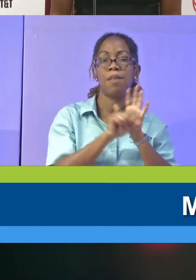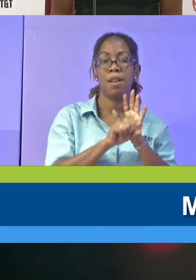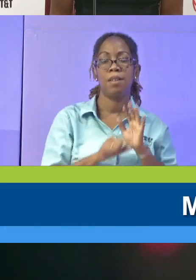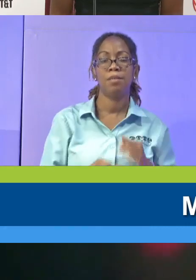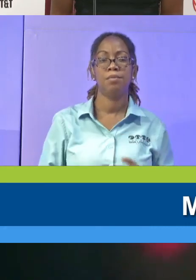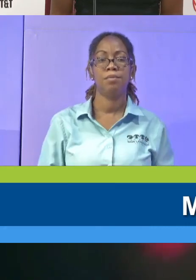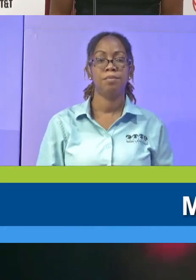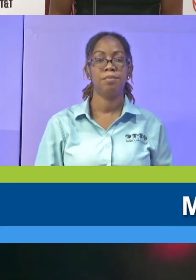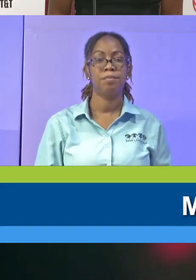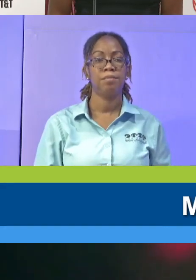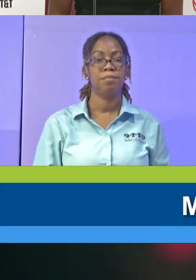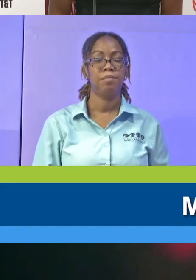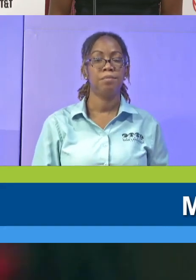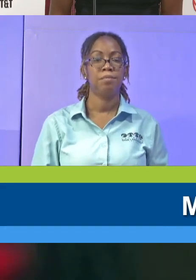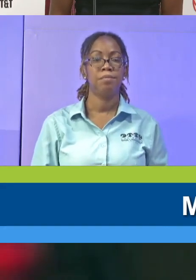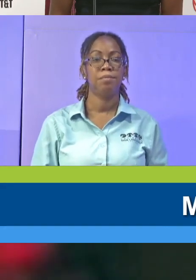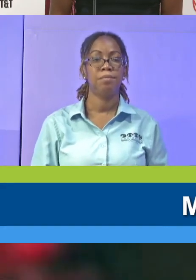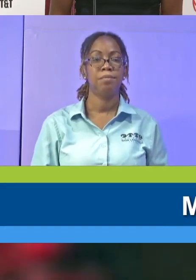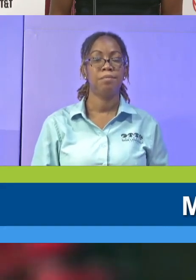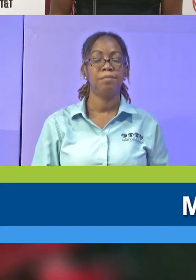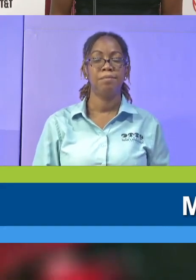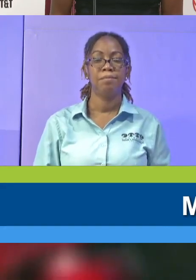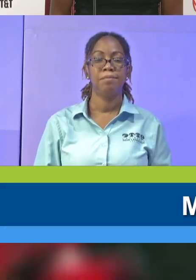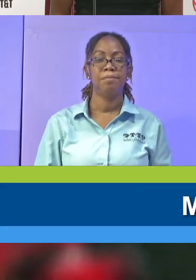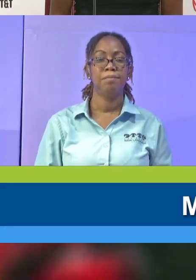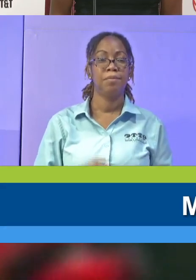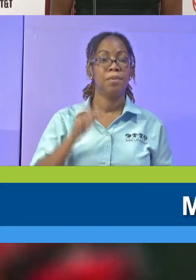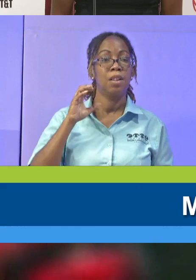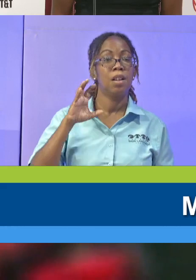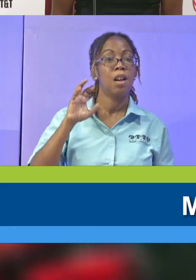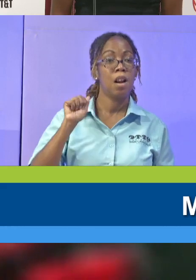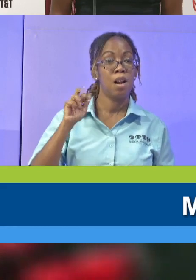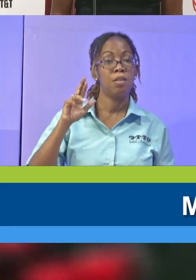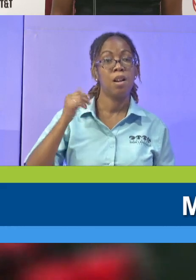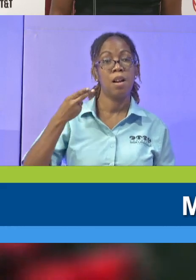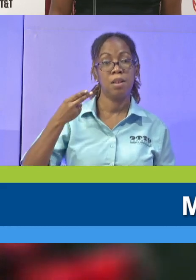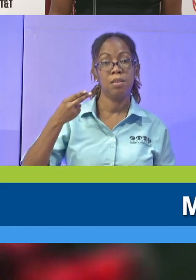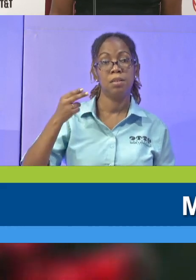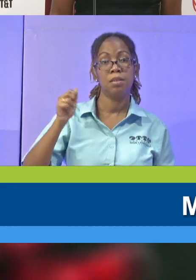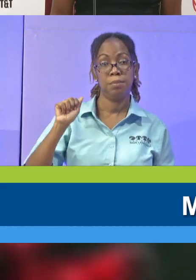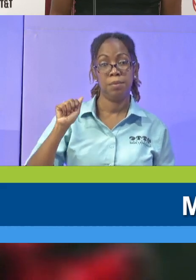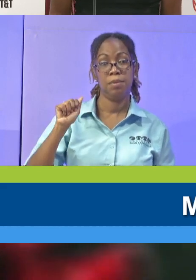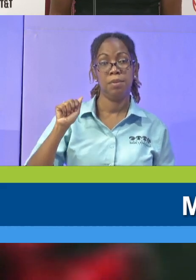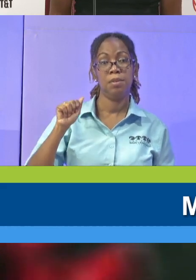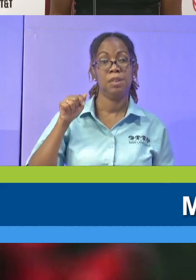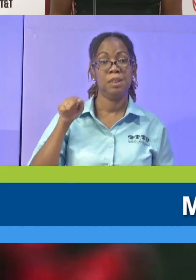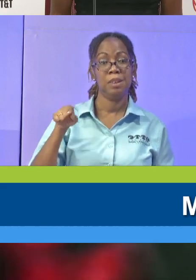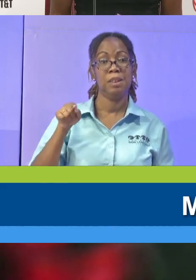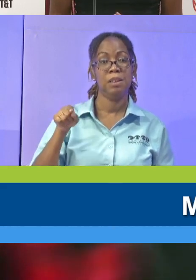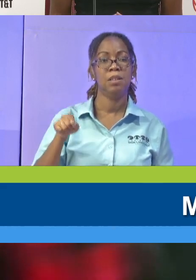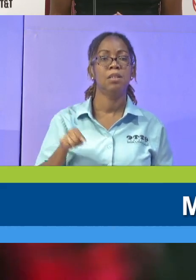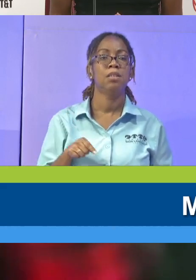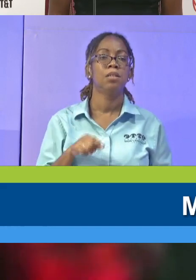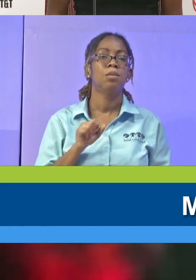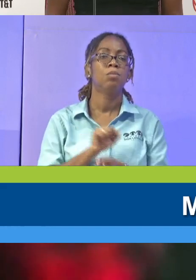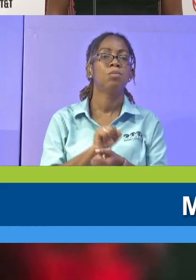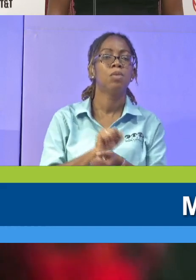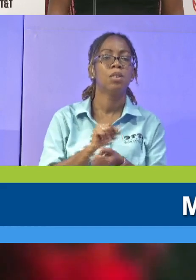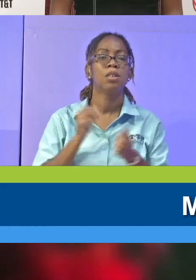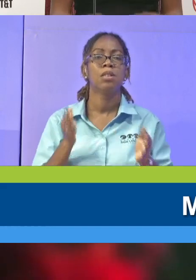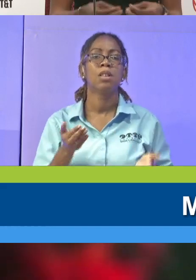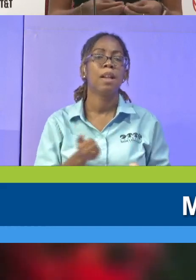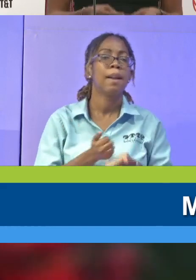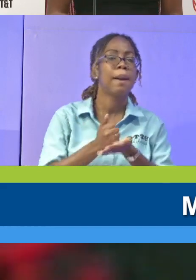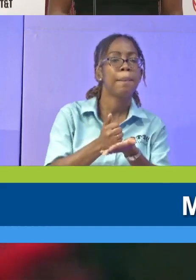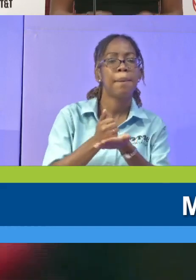The Caribbean regulatory system under CARFA is a regional mechanism that helps our member states understand